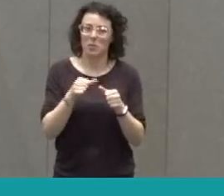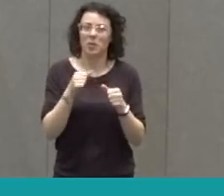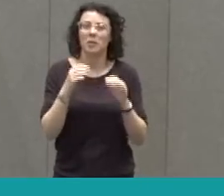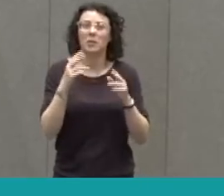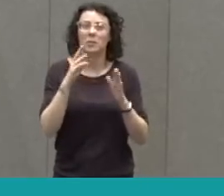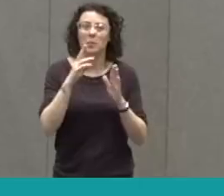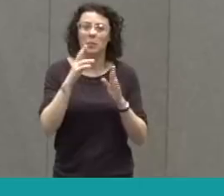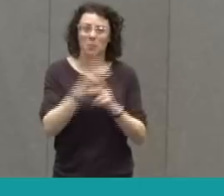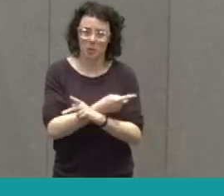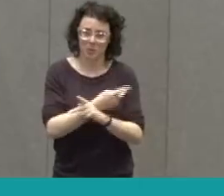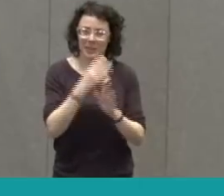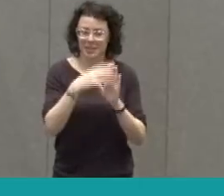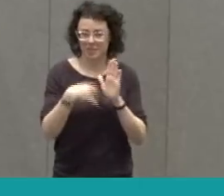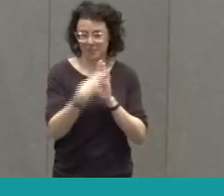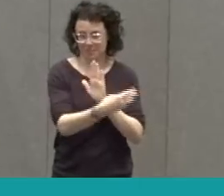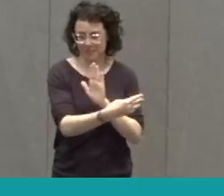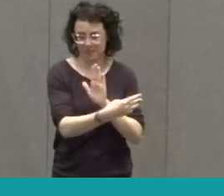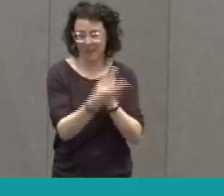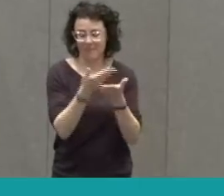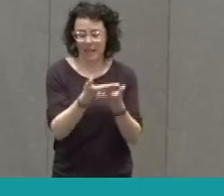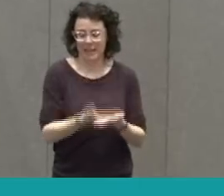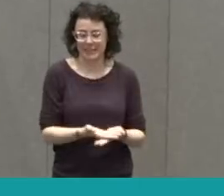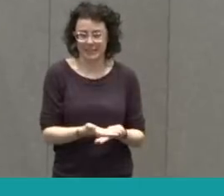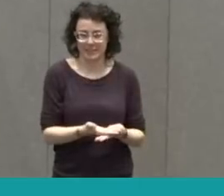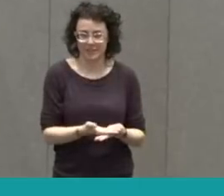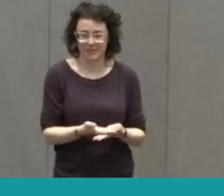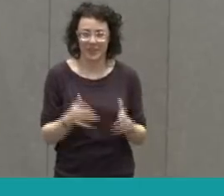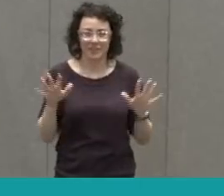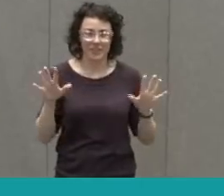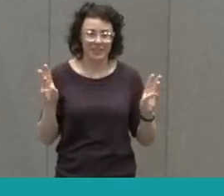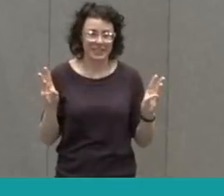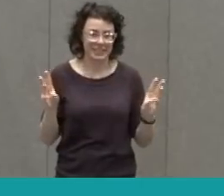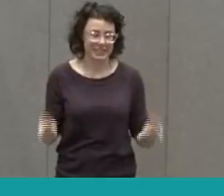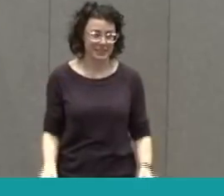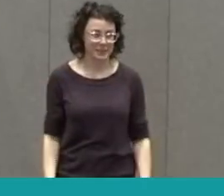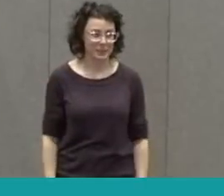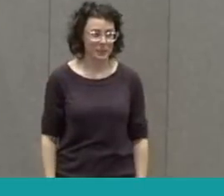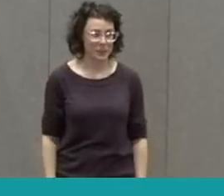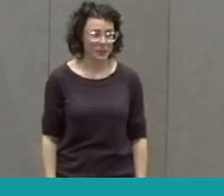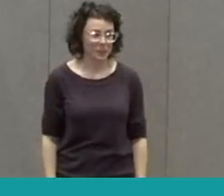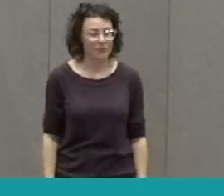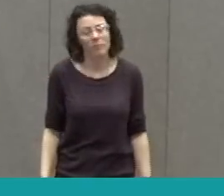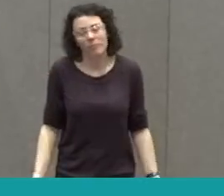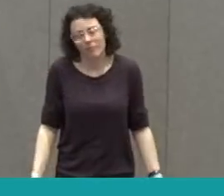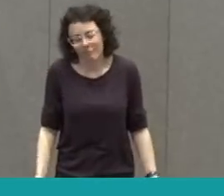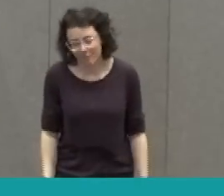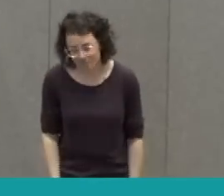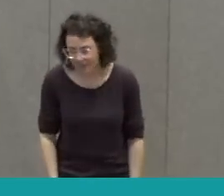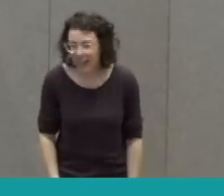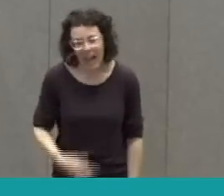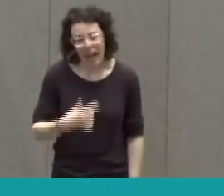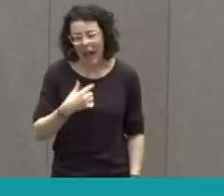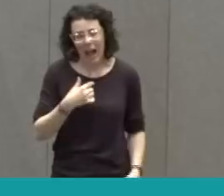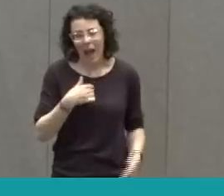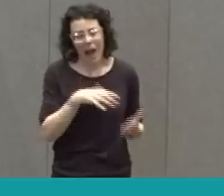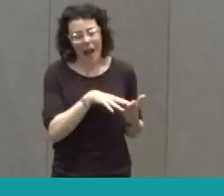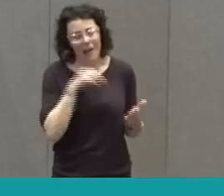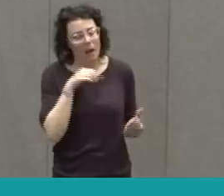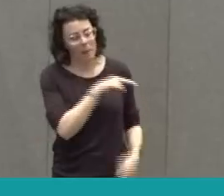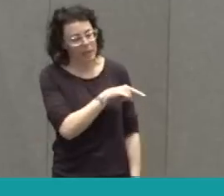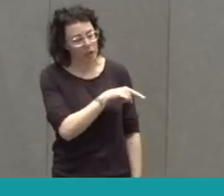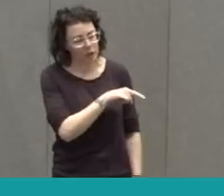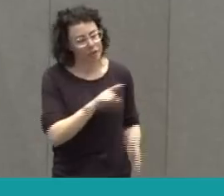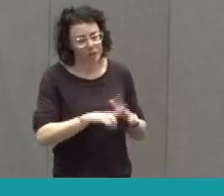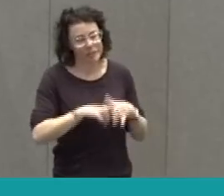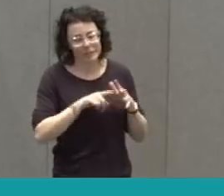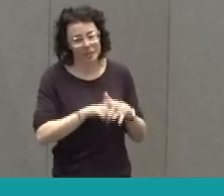Now, one thing. 56. Yeah, she started saying, I just went with her. Thank you. I'll